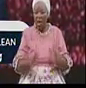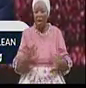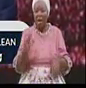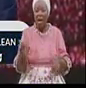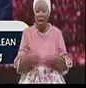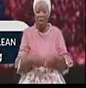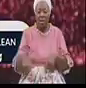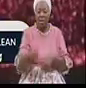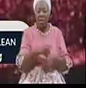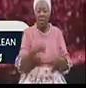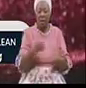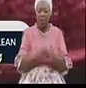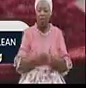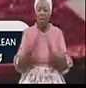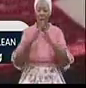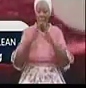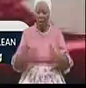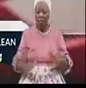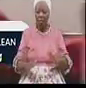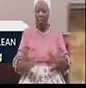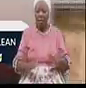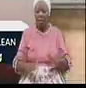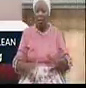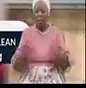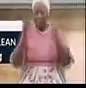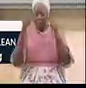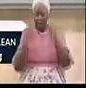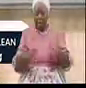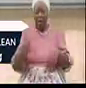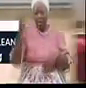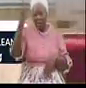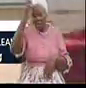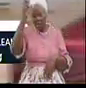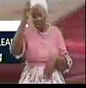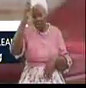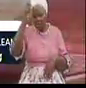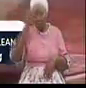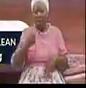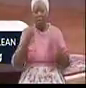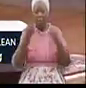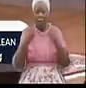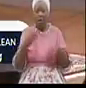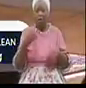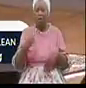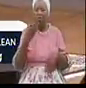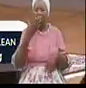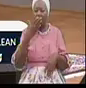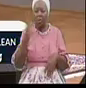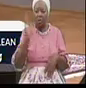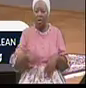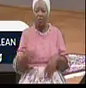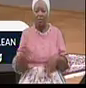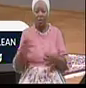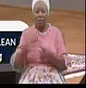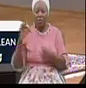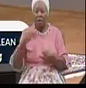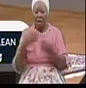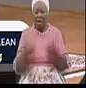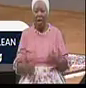Legion of demons, legions of evil spirit now claimed